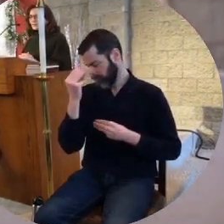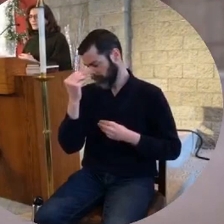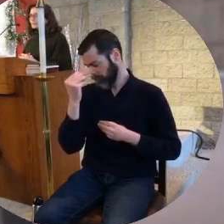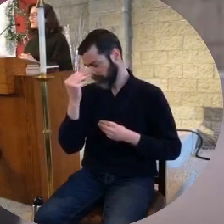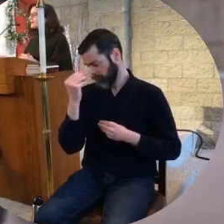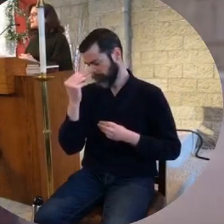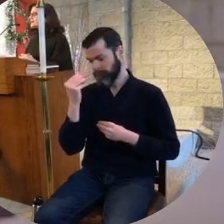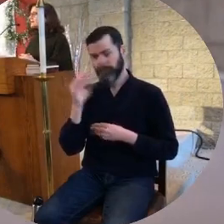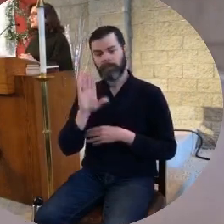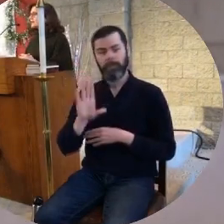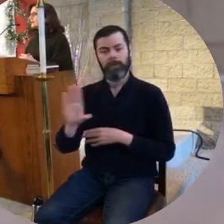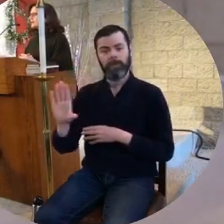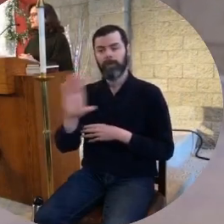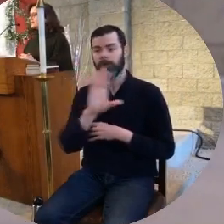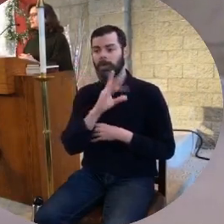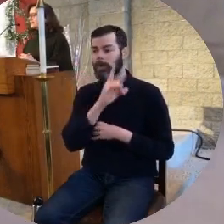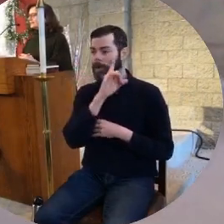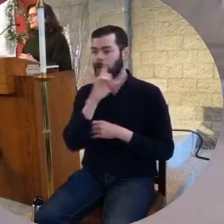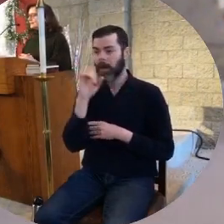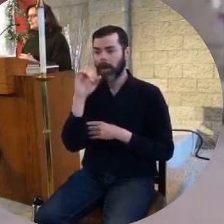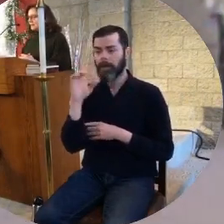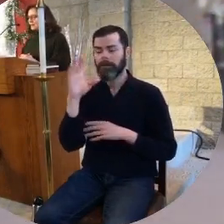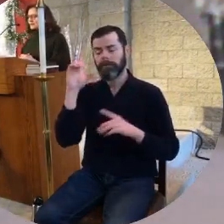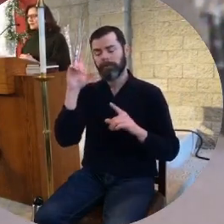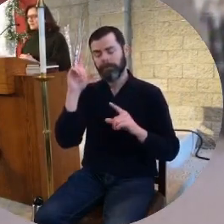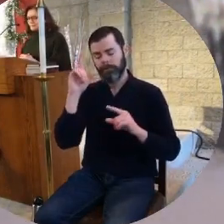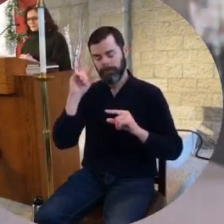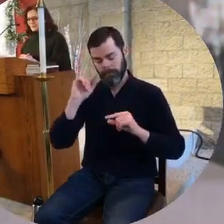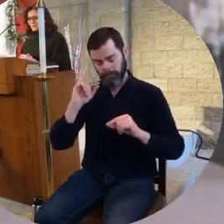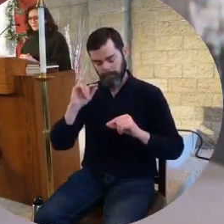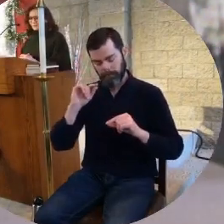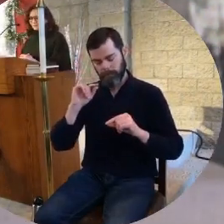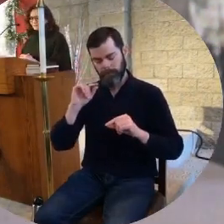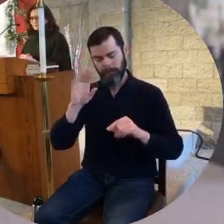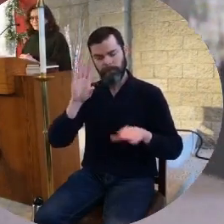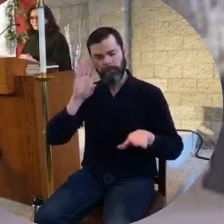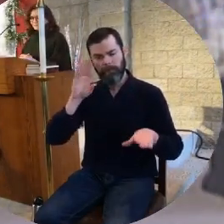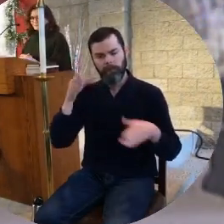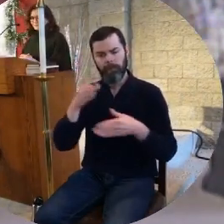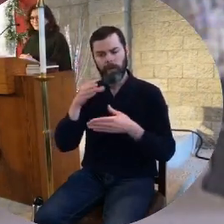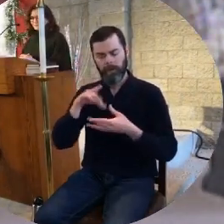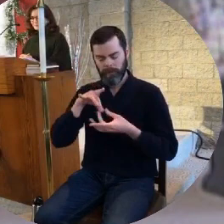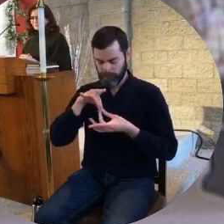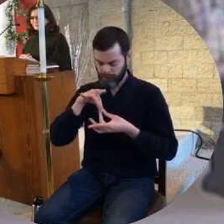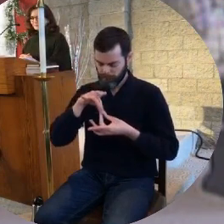Gently close your eyes and allow yourself to center.